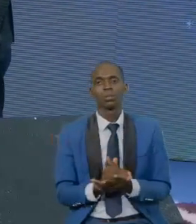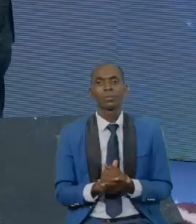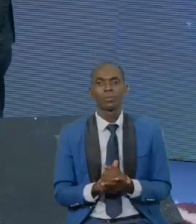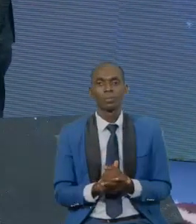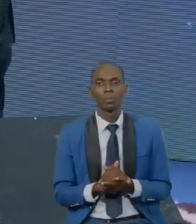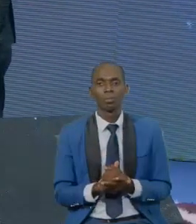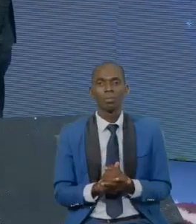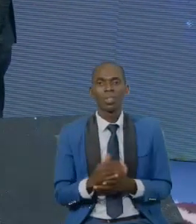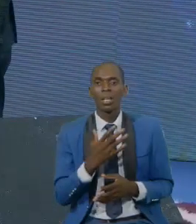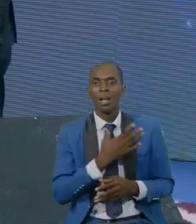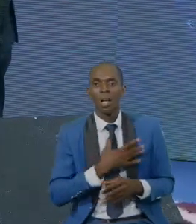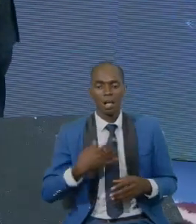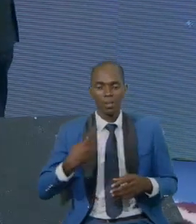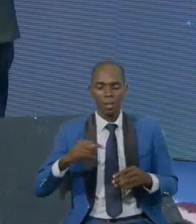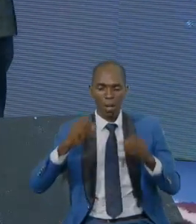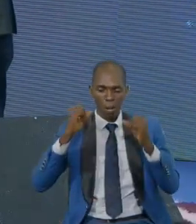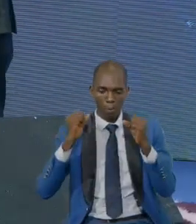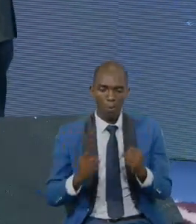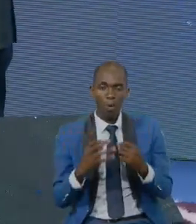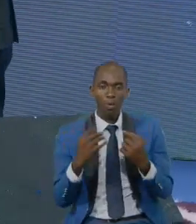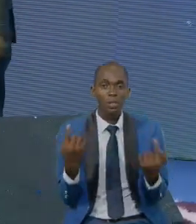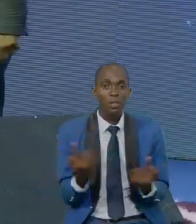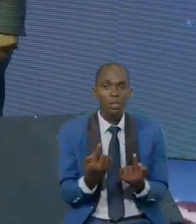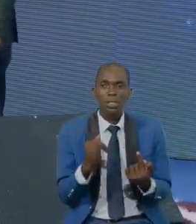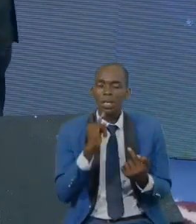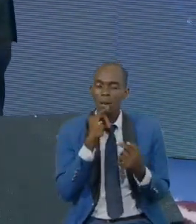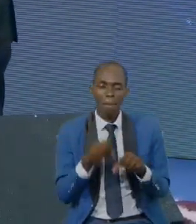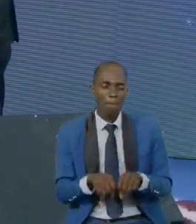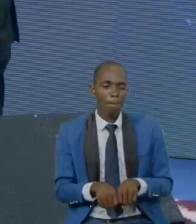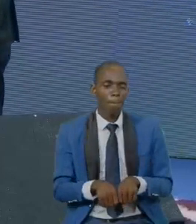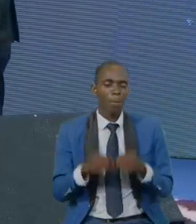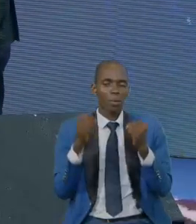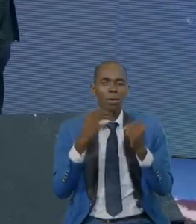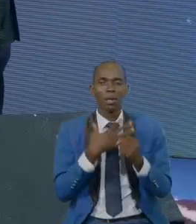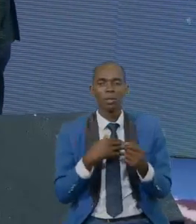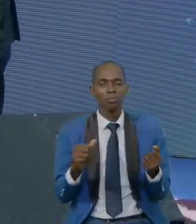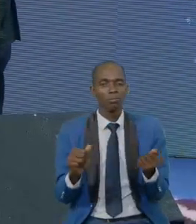And the power of sin is broken and destroyed.